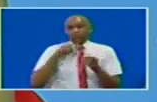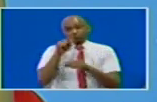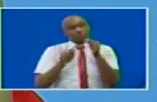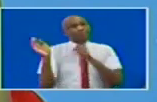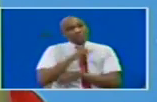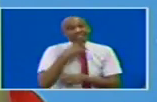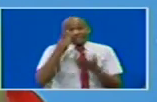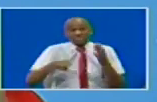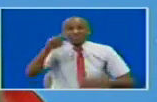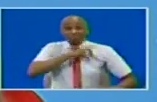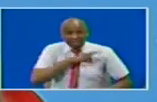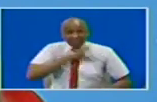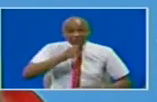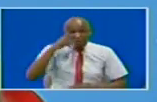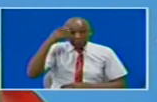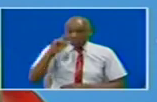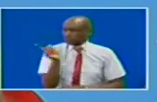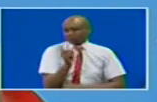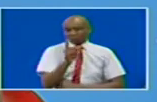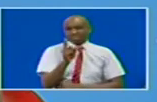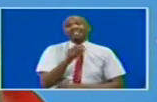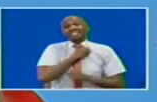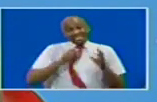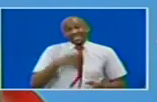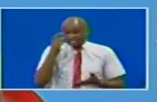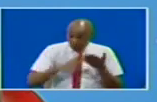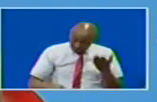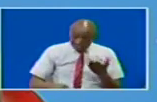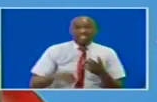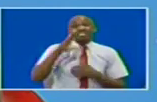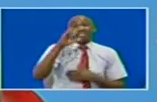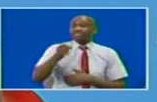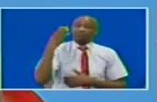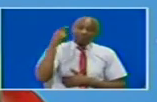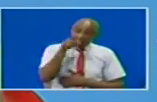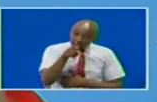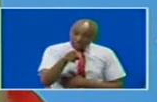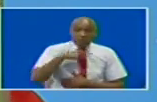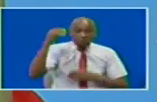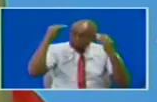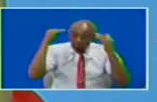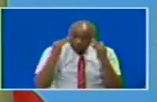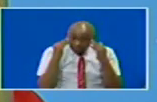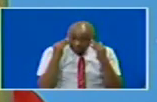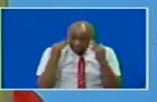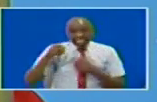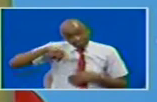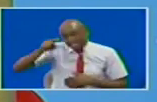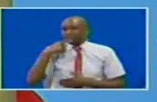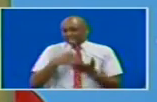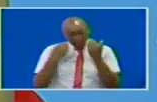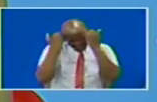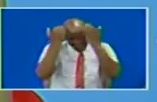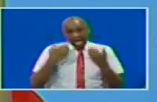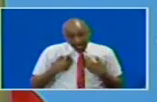he benefited from the NYS scandal. The senator now wants former devolution CS Anne Waiguru charged in court. Murkomen is under